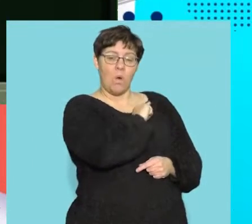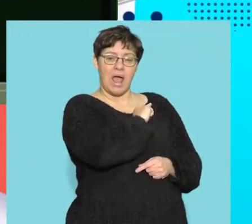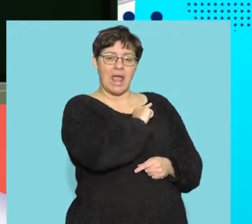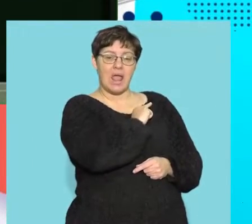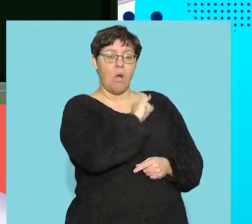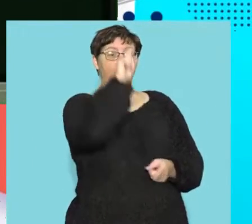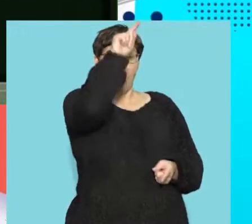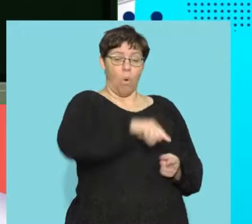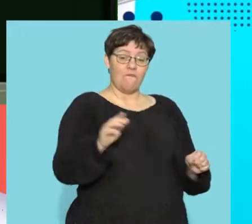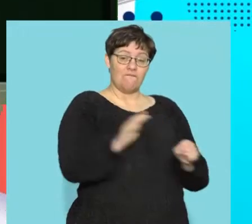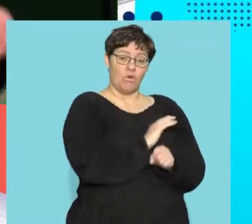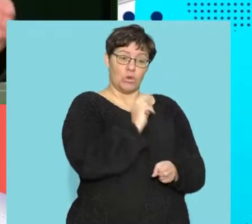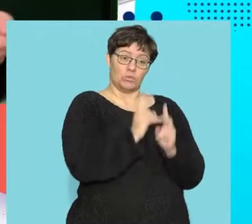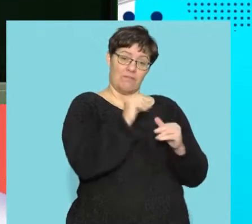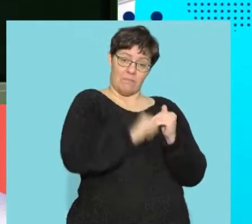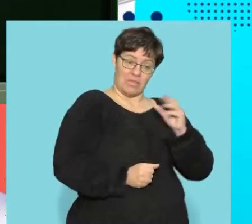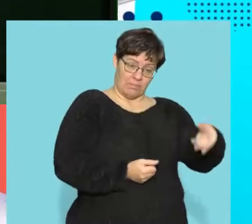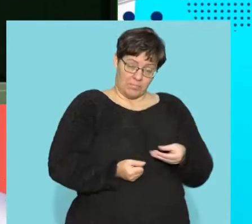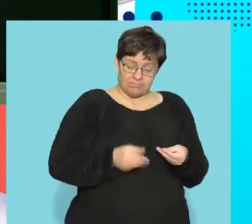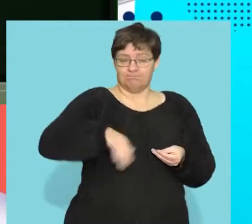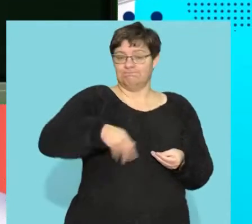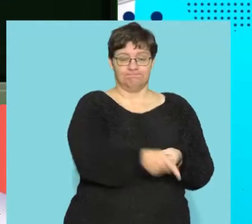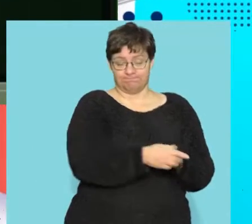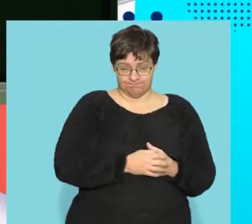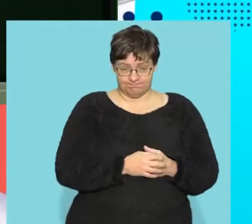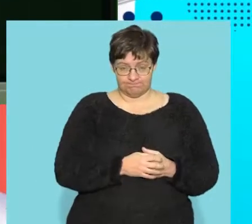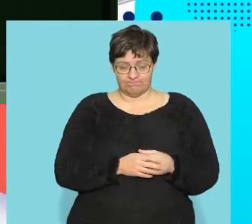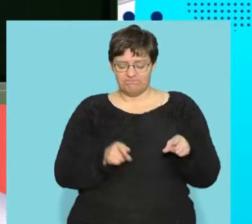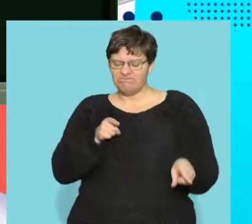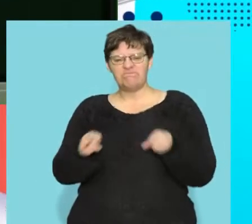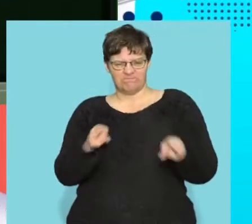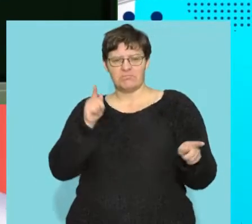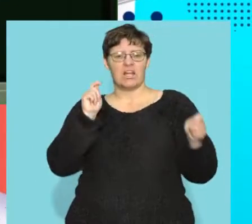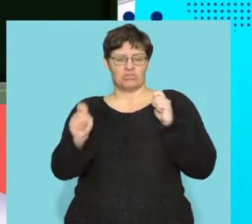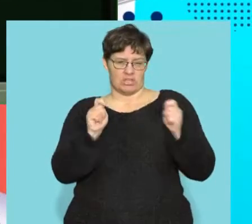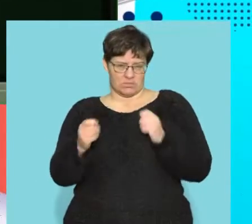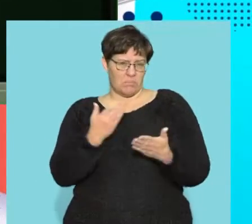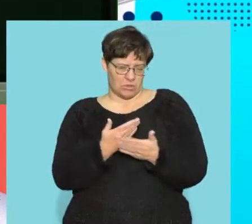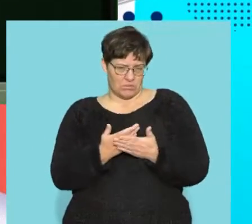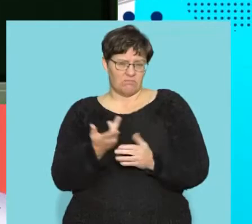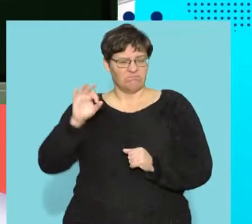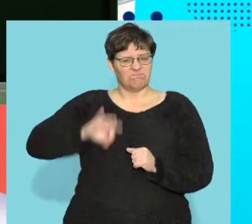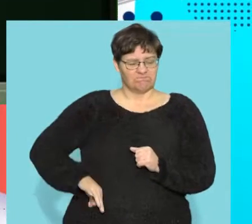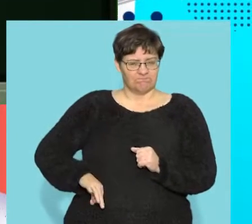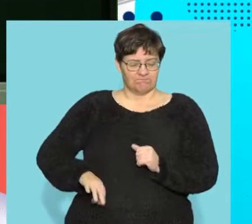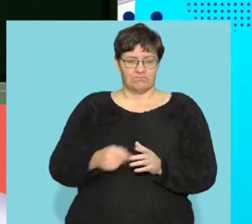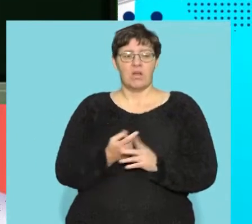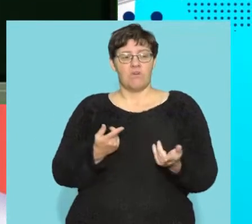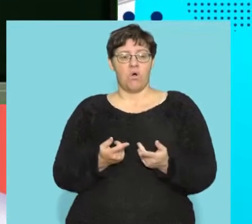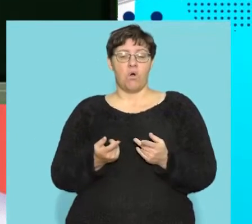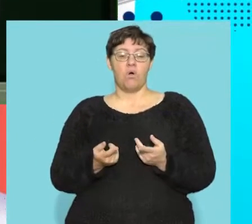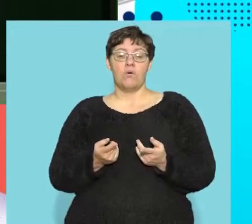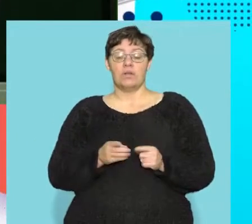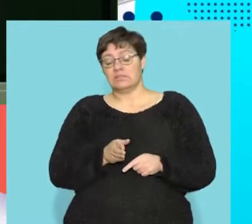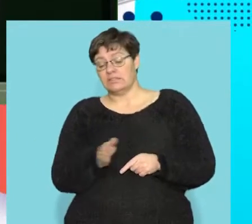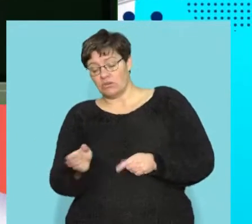income where you haven't received for the full 12 months. Right, those are the two possible adjustments with rent income,